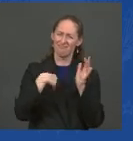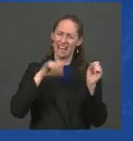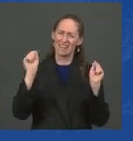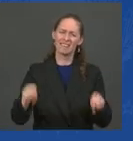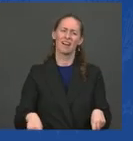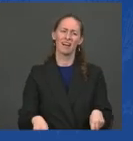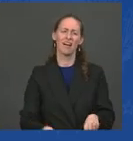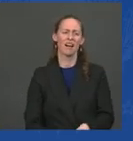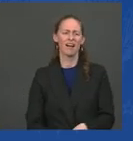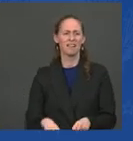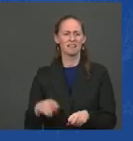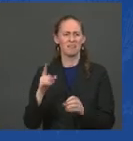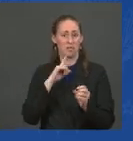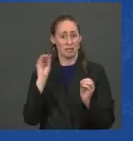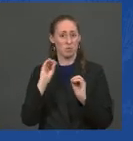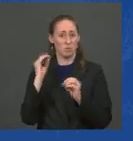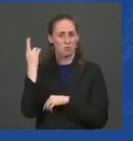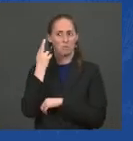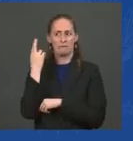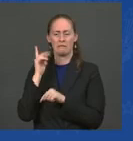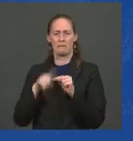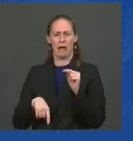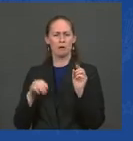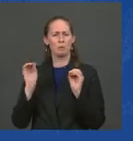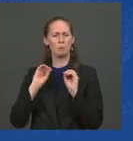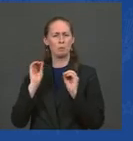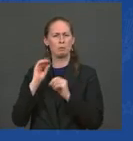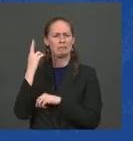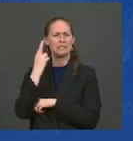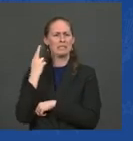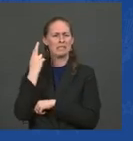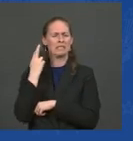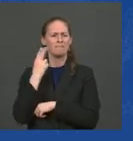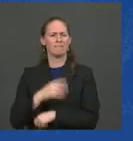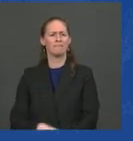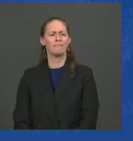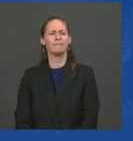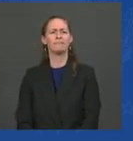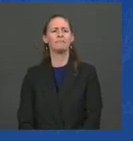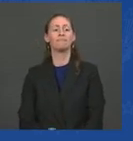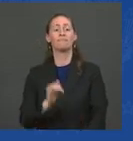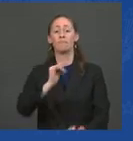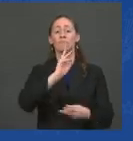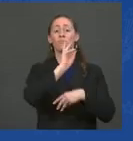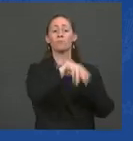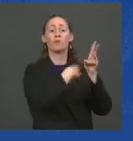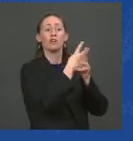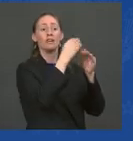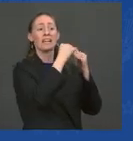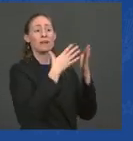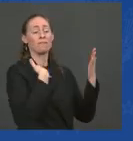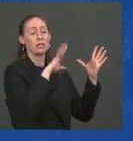Not a single reason. As I've told every world leader that I've gotten to know, and I've met many, many of them,